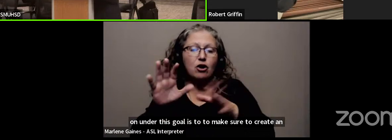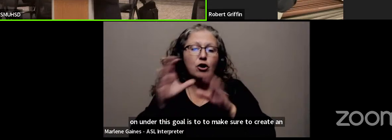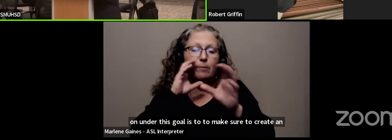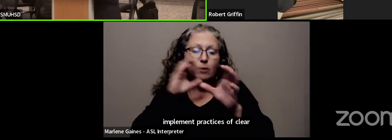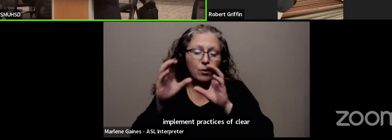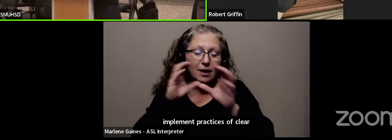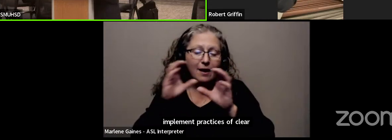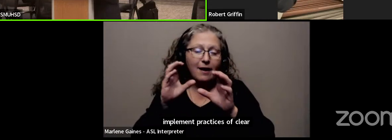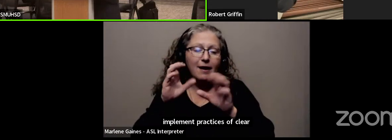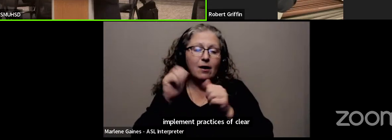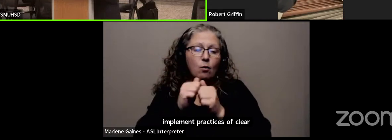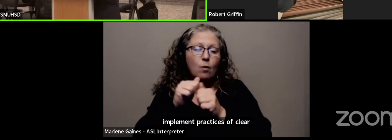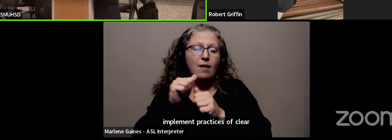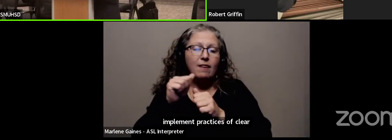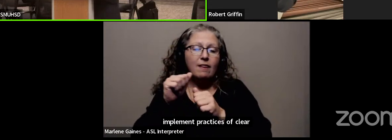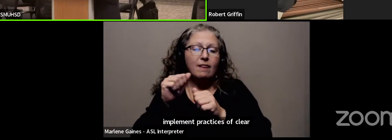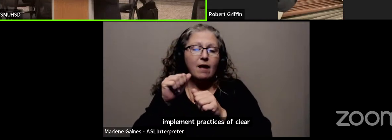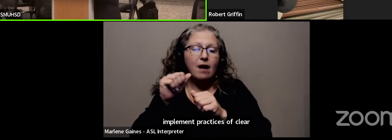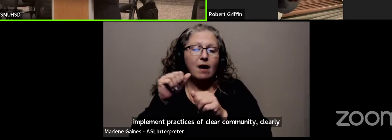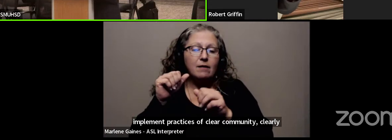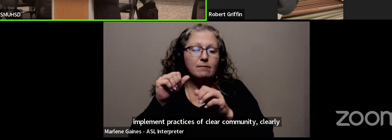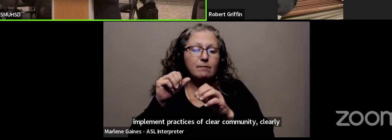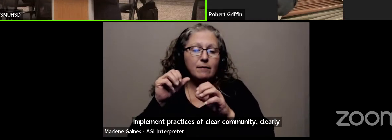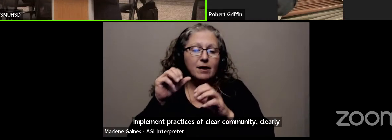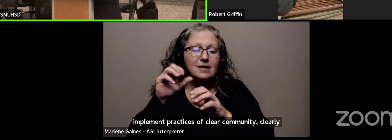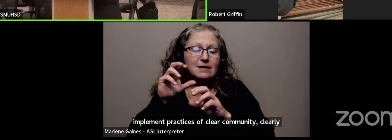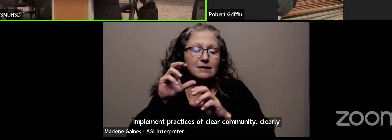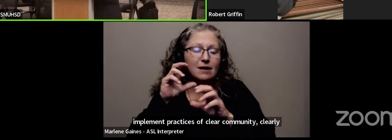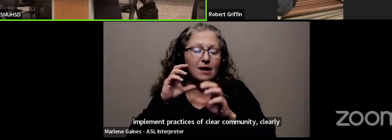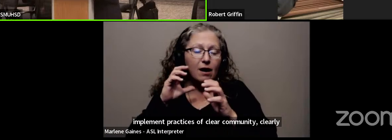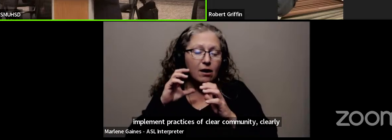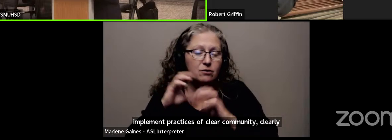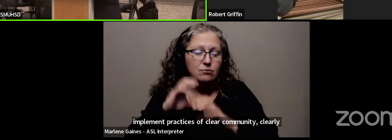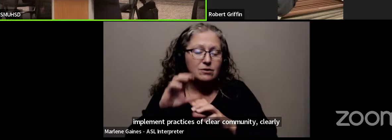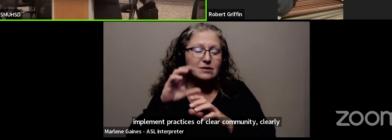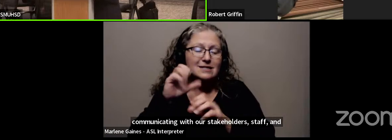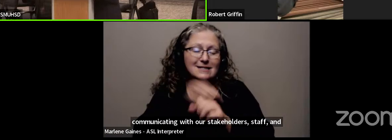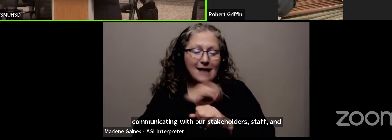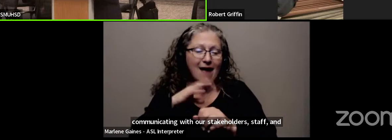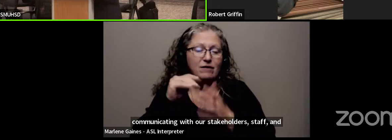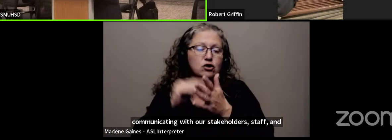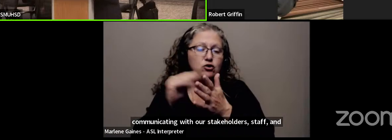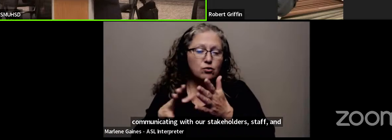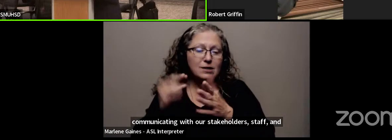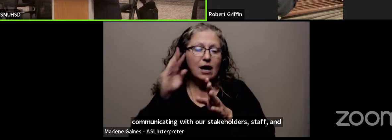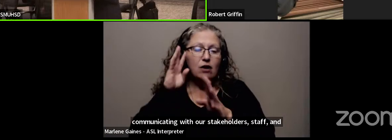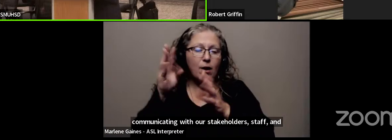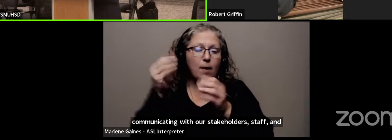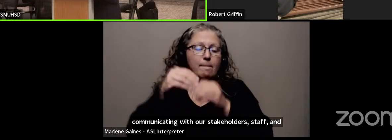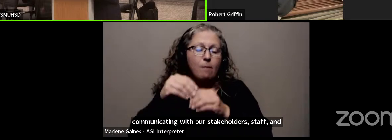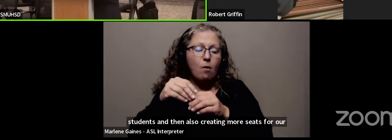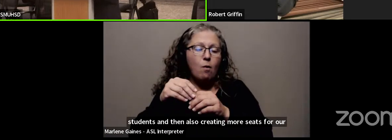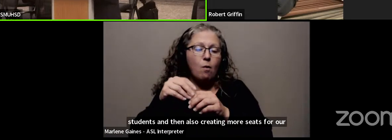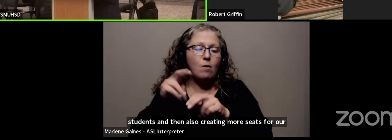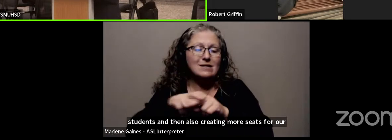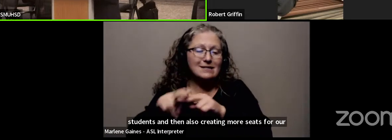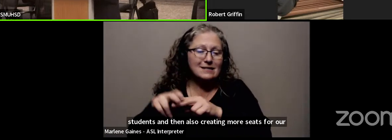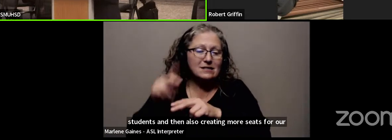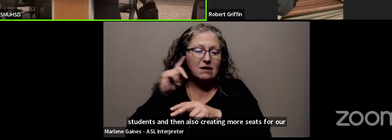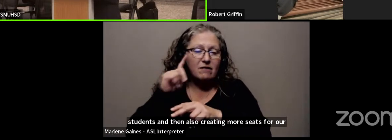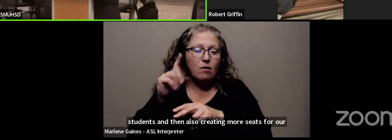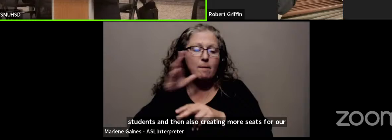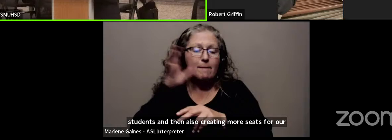communicating with our stakeholders, staff, and students, and then also creating more seats for our parents' participation in